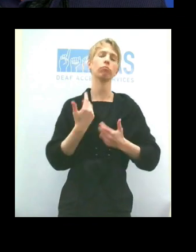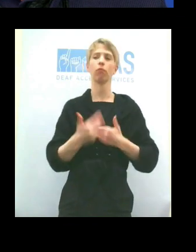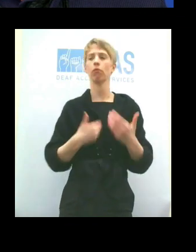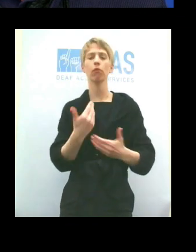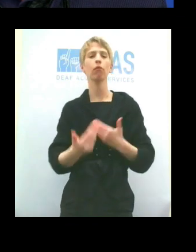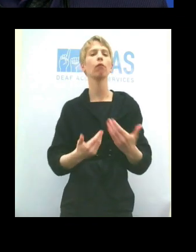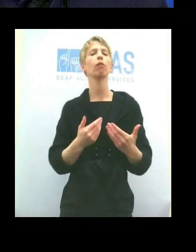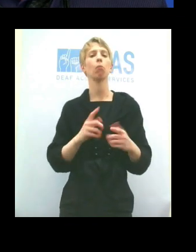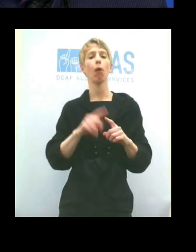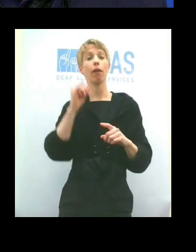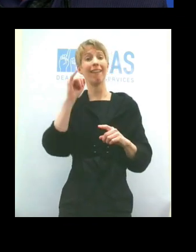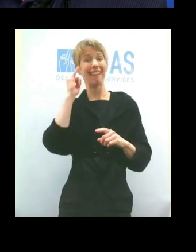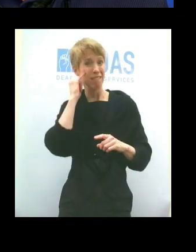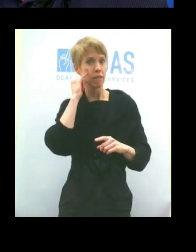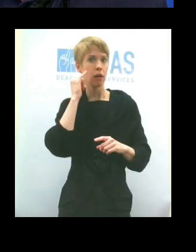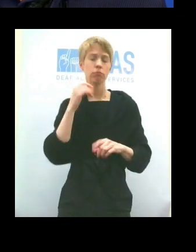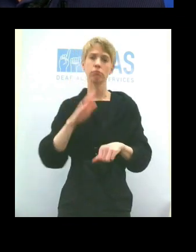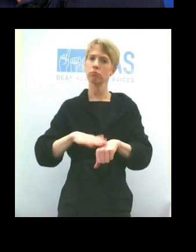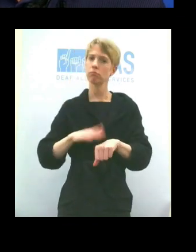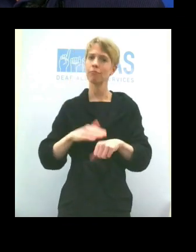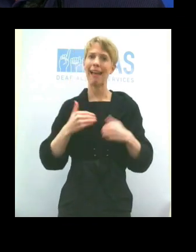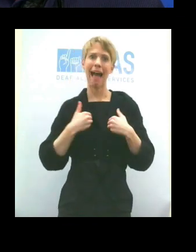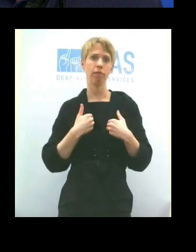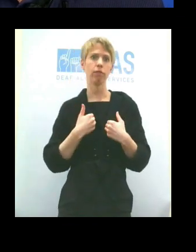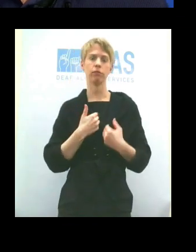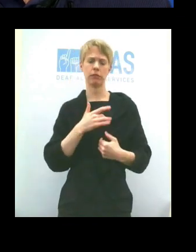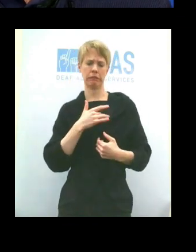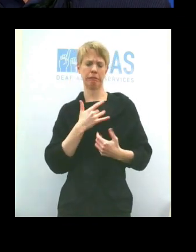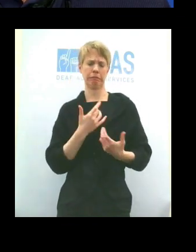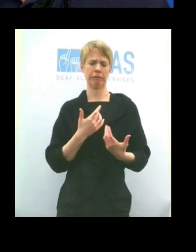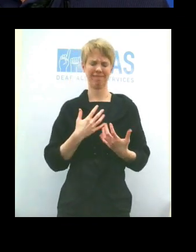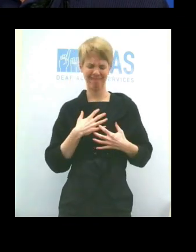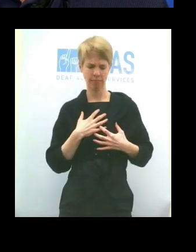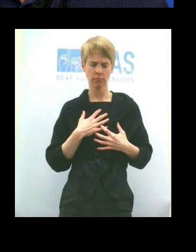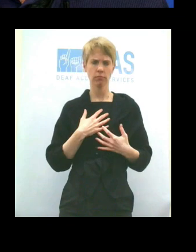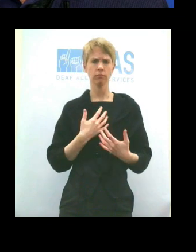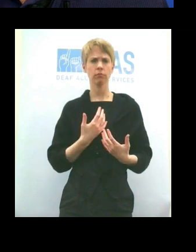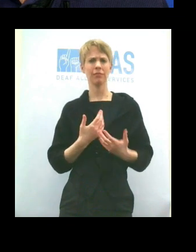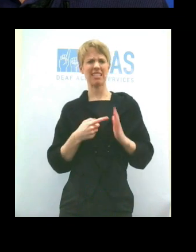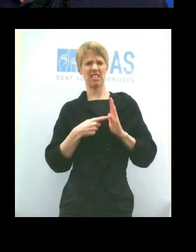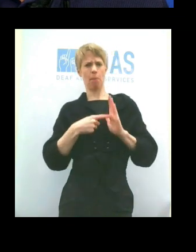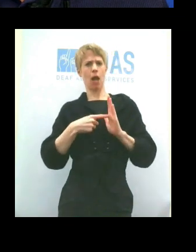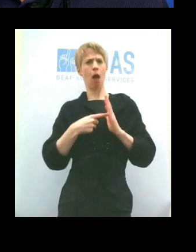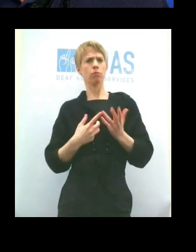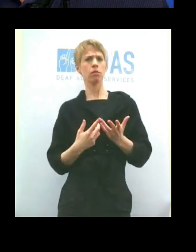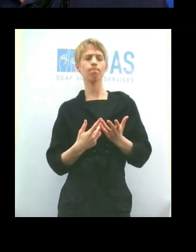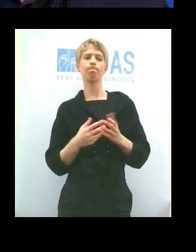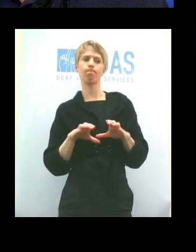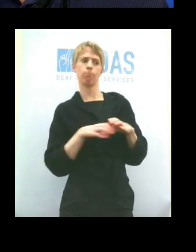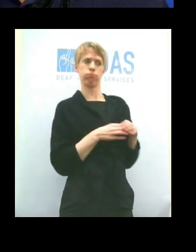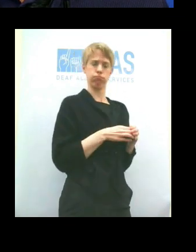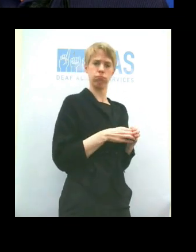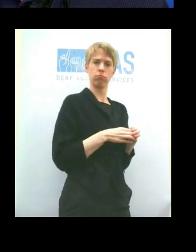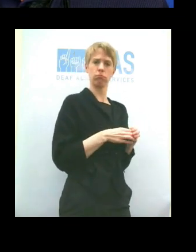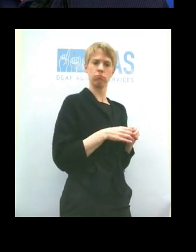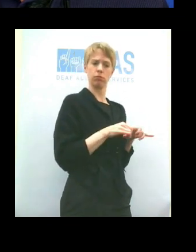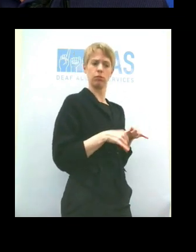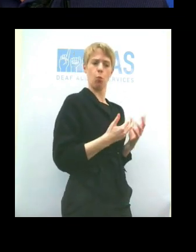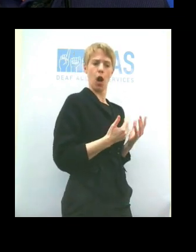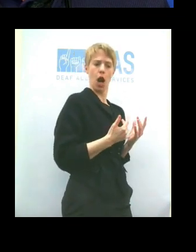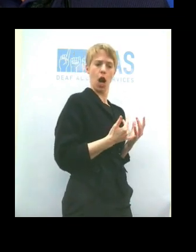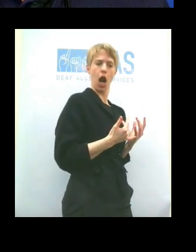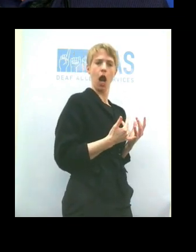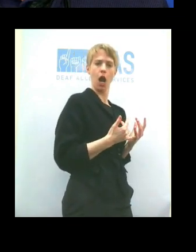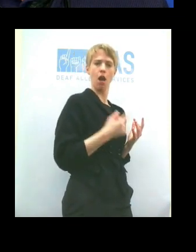symptoms, under the Commissioner of Health's orders, you have to isolate yourself until you get your results. Hopefully they'll be negative. If they're